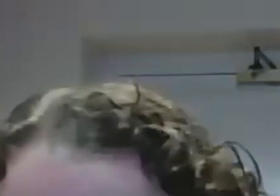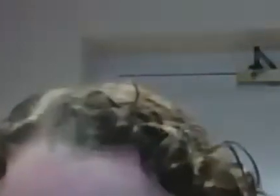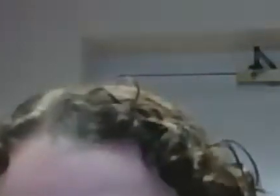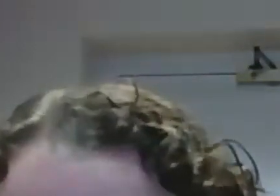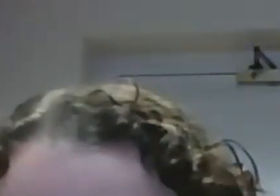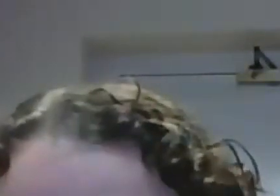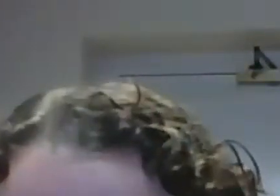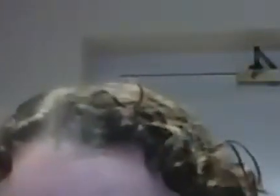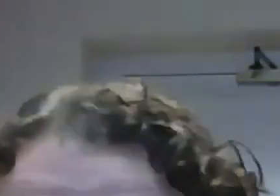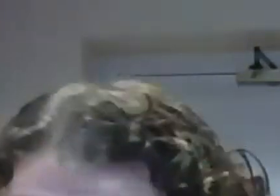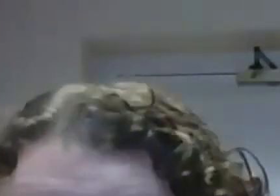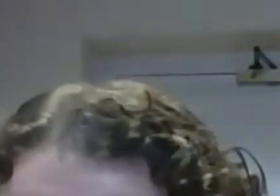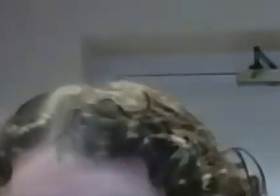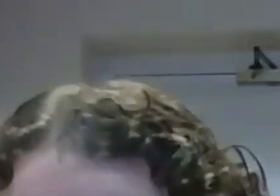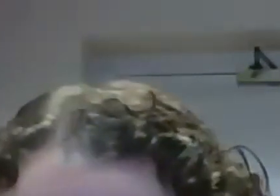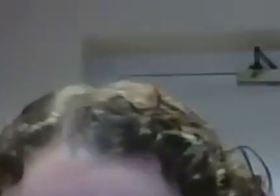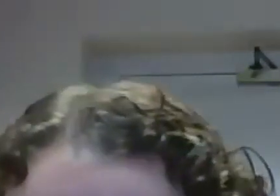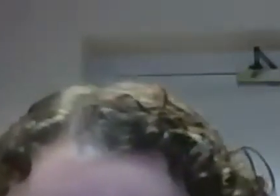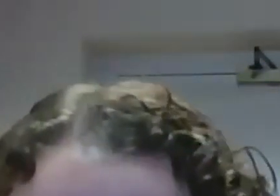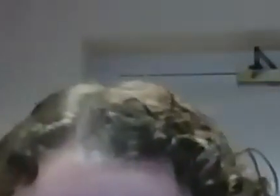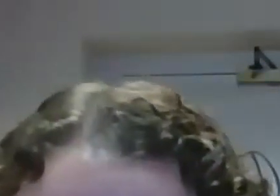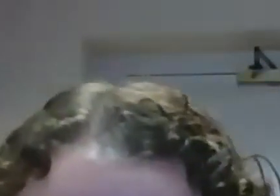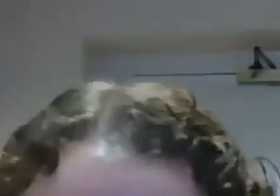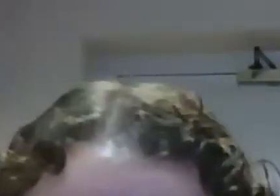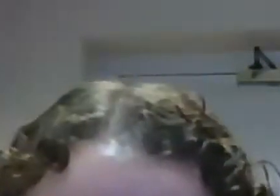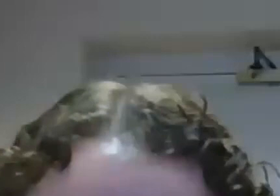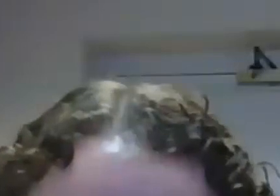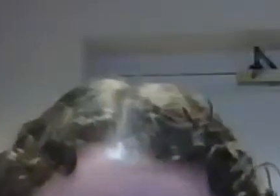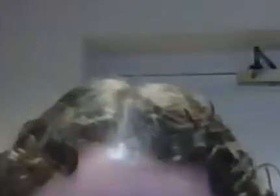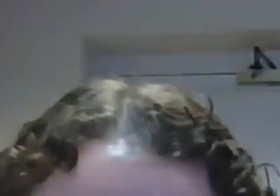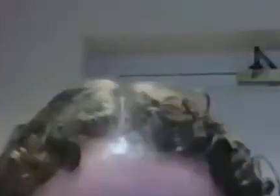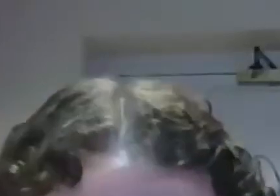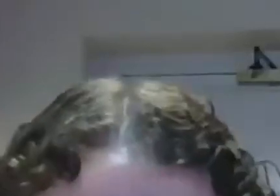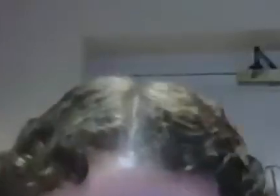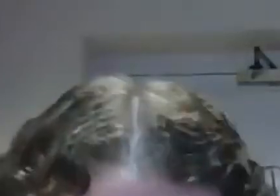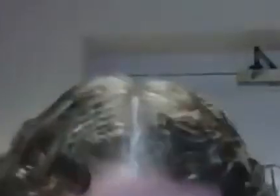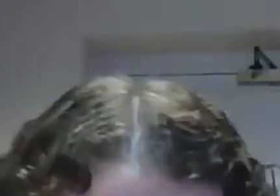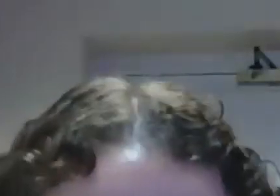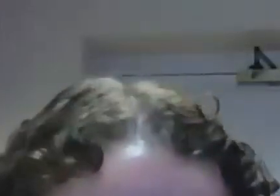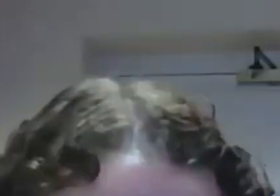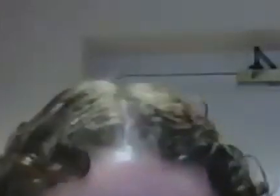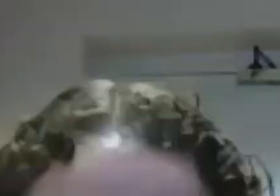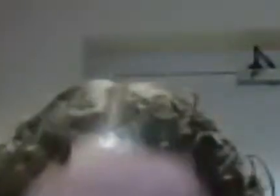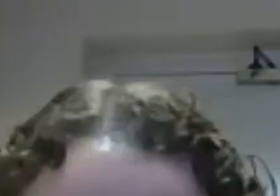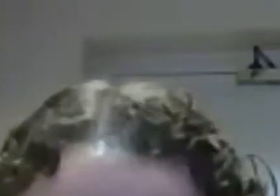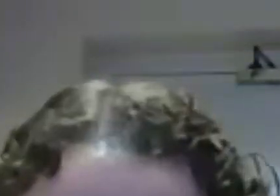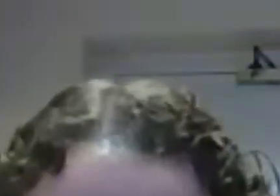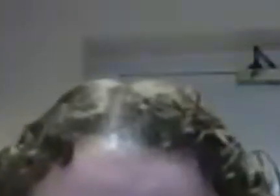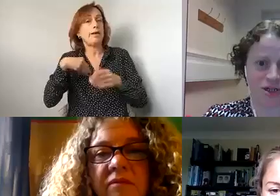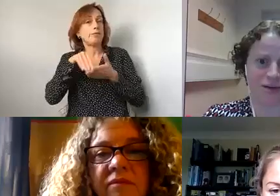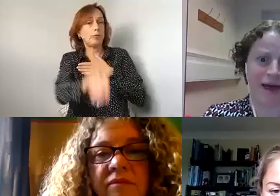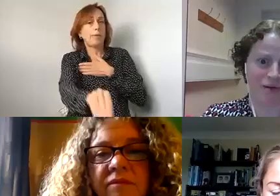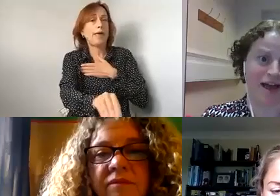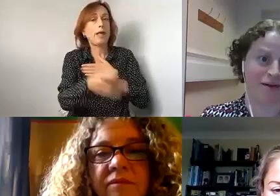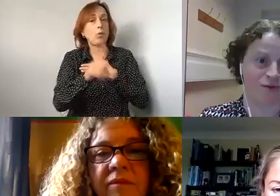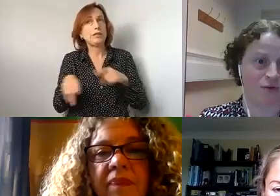and alleviate parental fears around attendance related fines and challenges? And that's from the